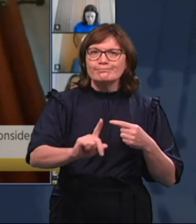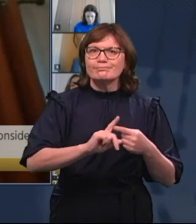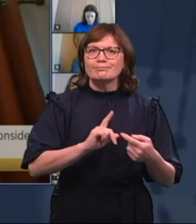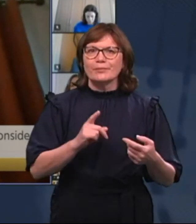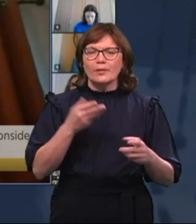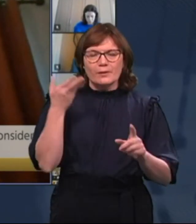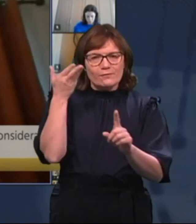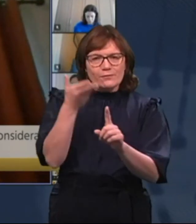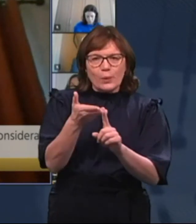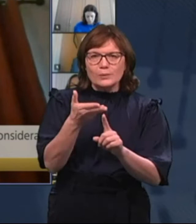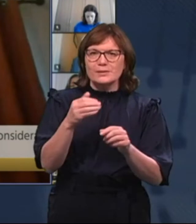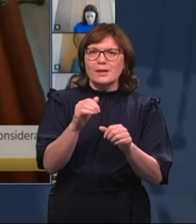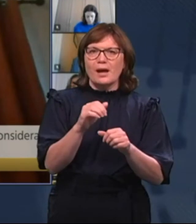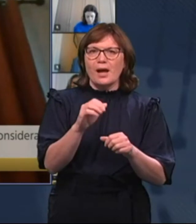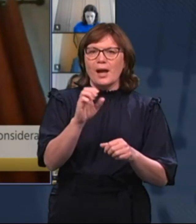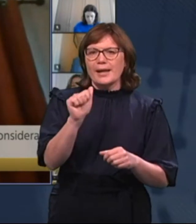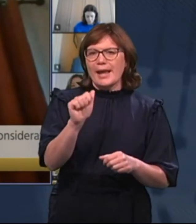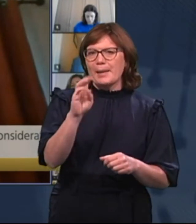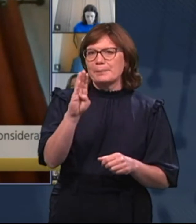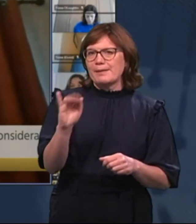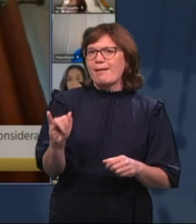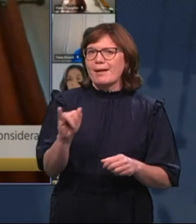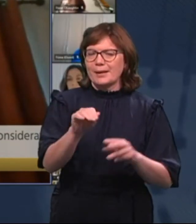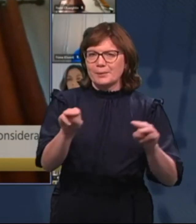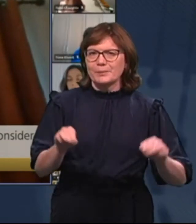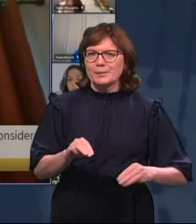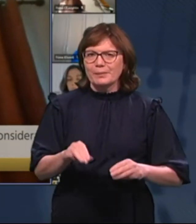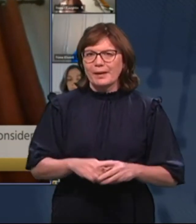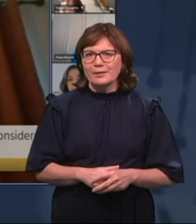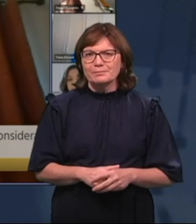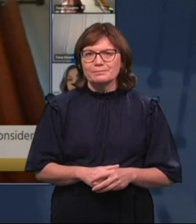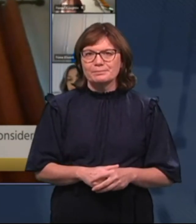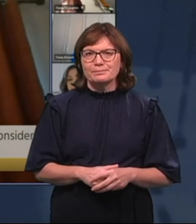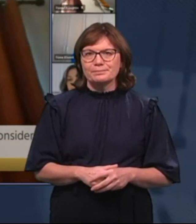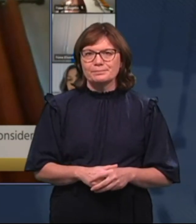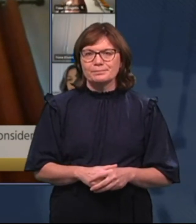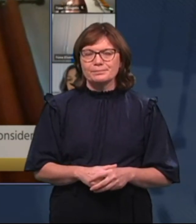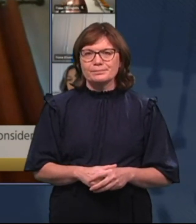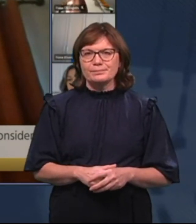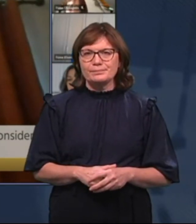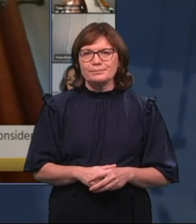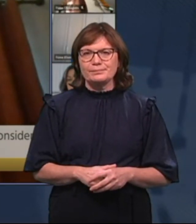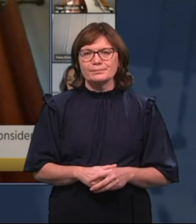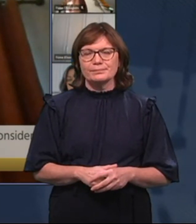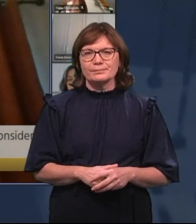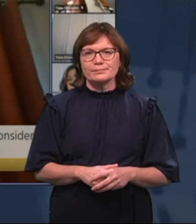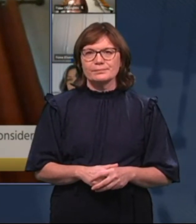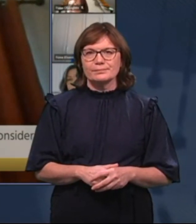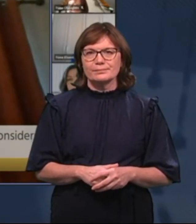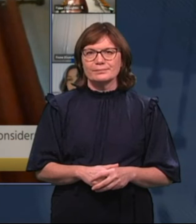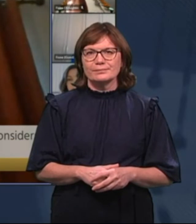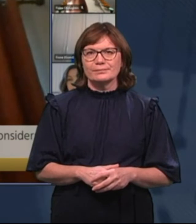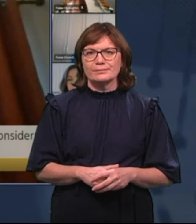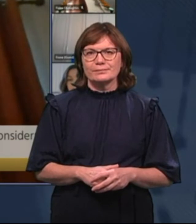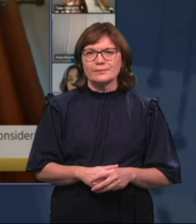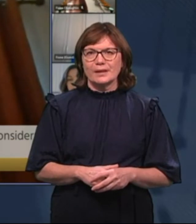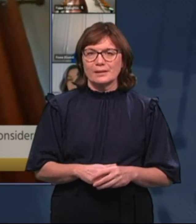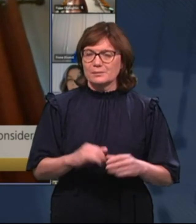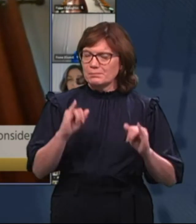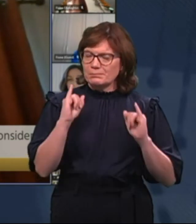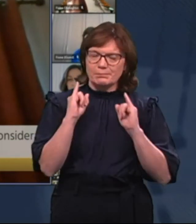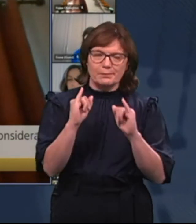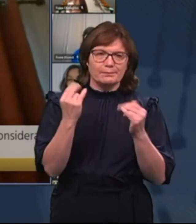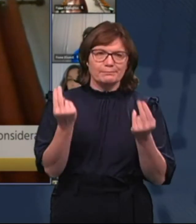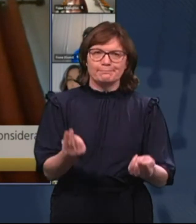geared to people with brain injury, with acquired brain injury, and that area of, acquired disability. And it's badly needed because